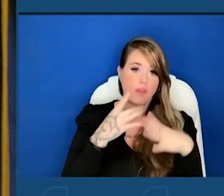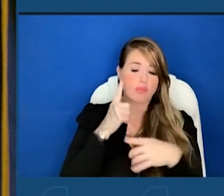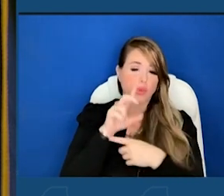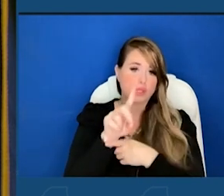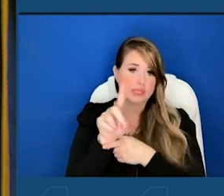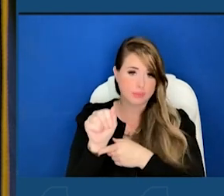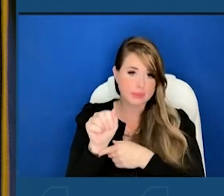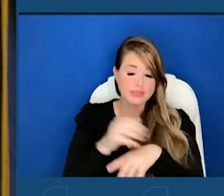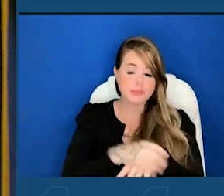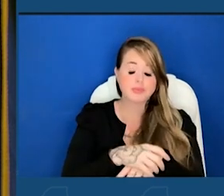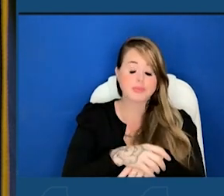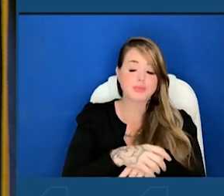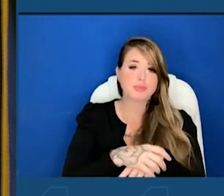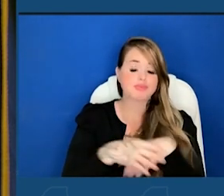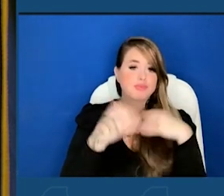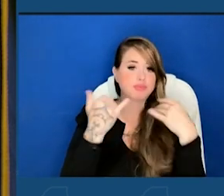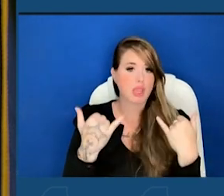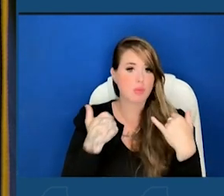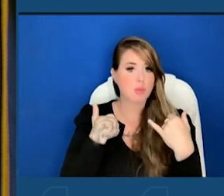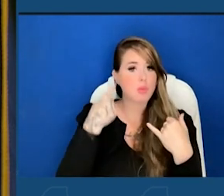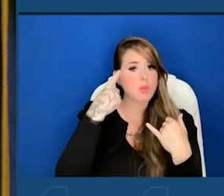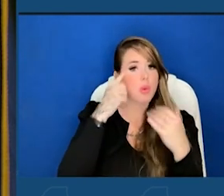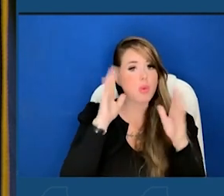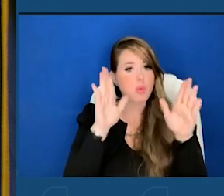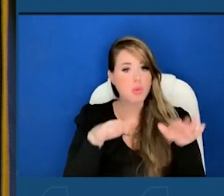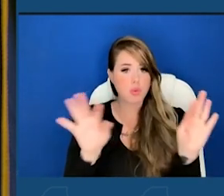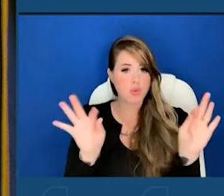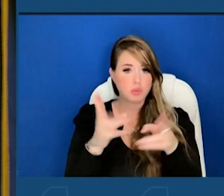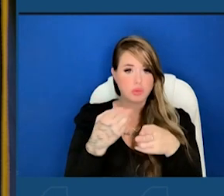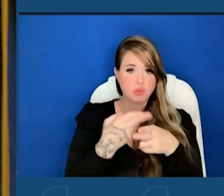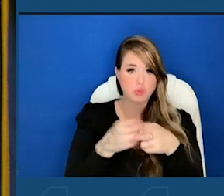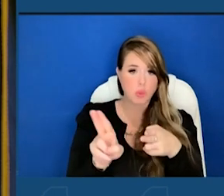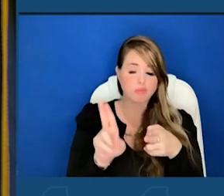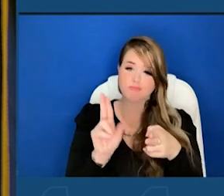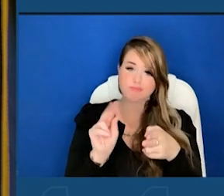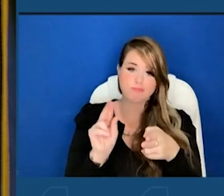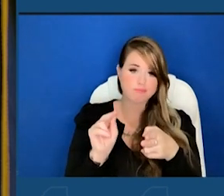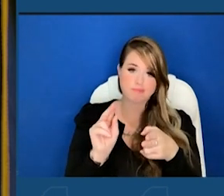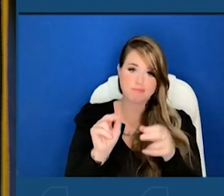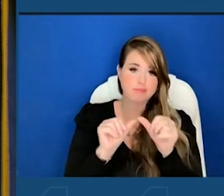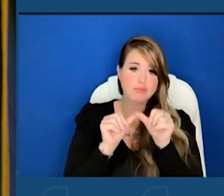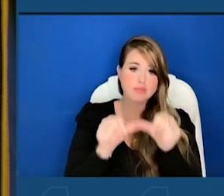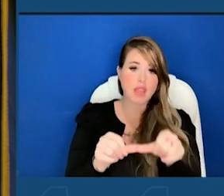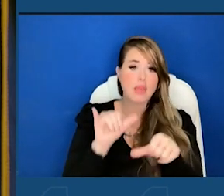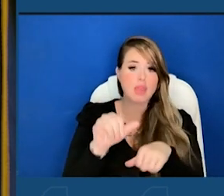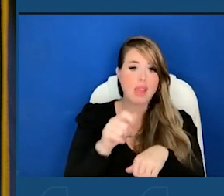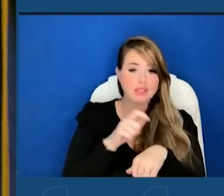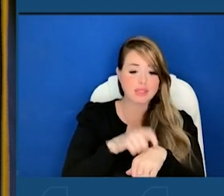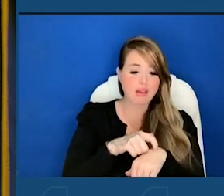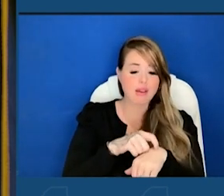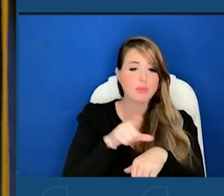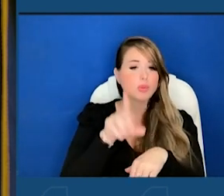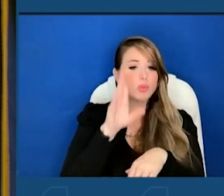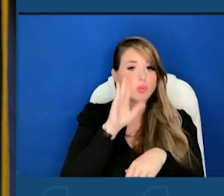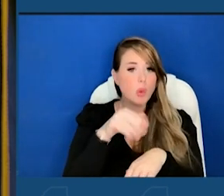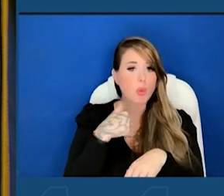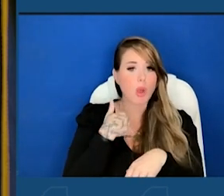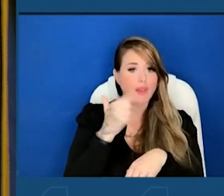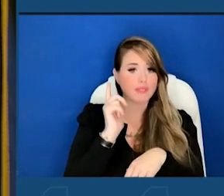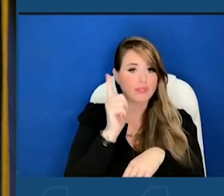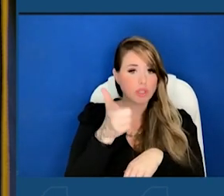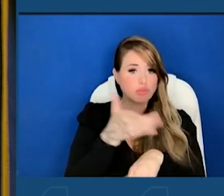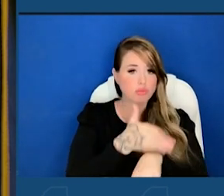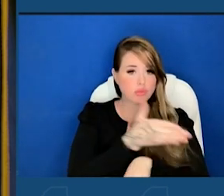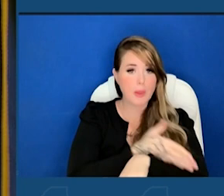Now, I thought it was going to be a short thing, but it wasn't. And at that time, I eventually got better, but I